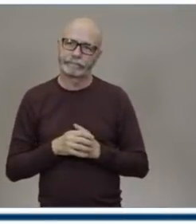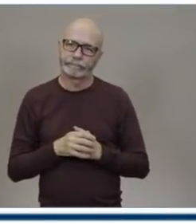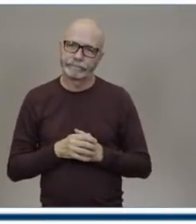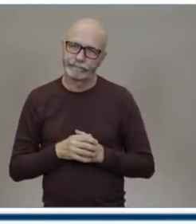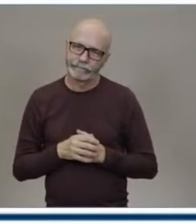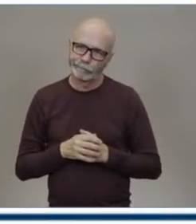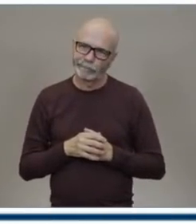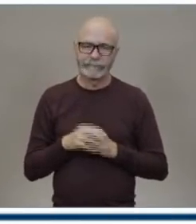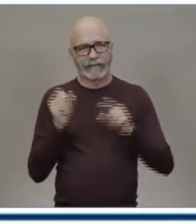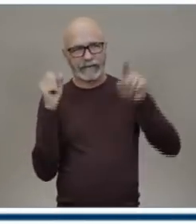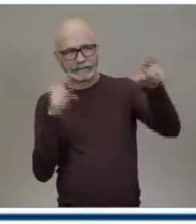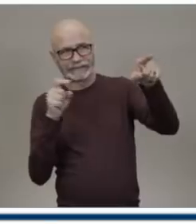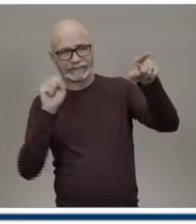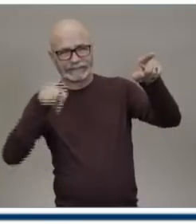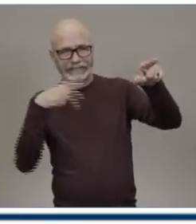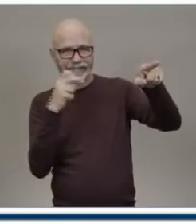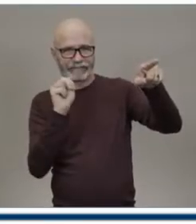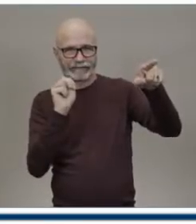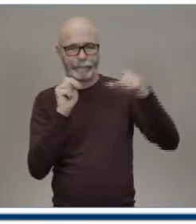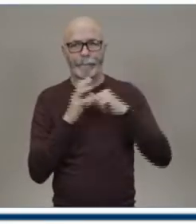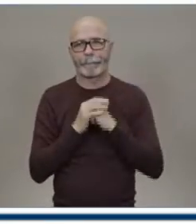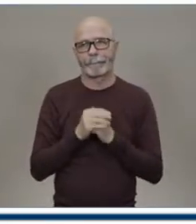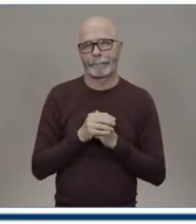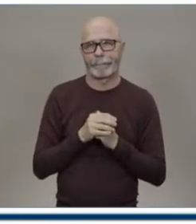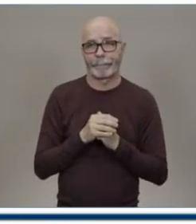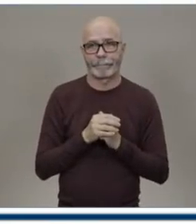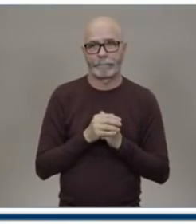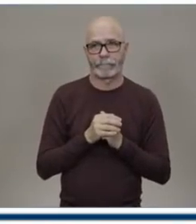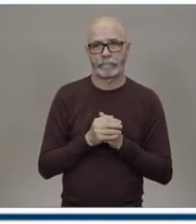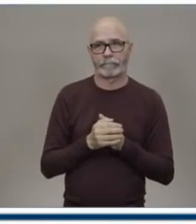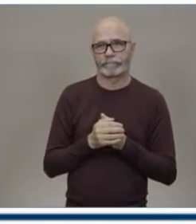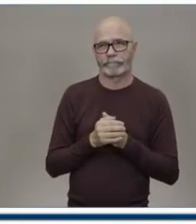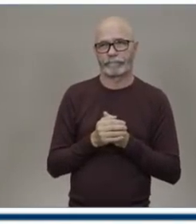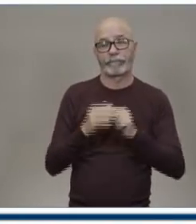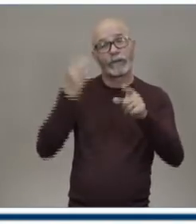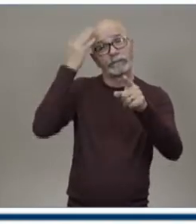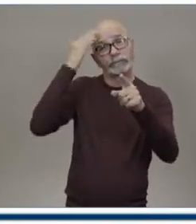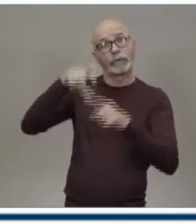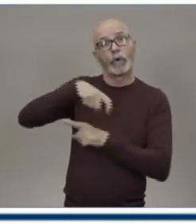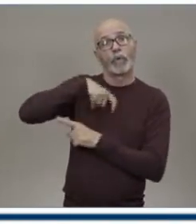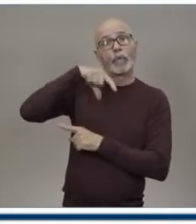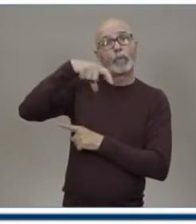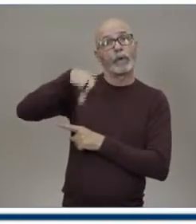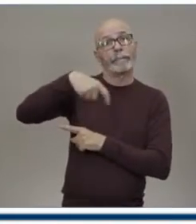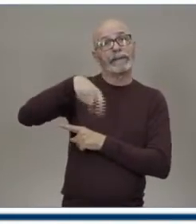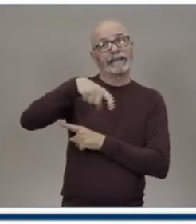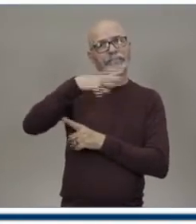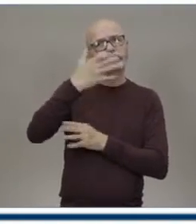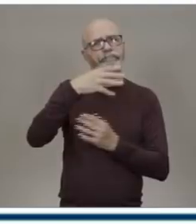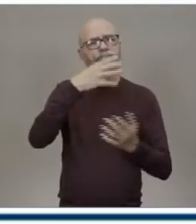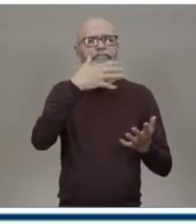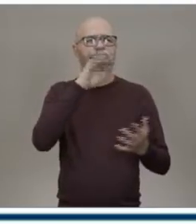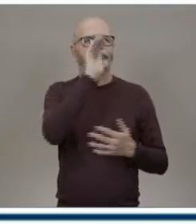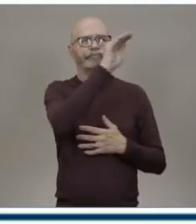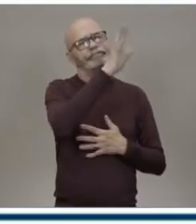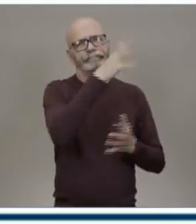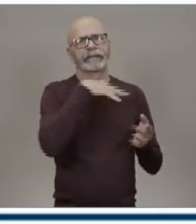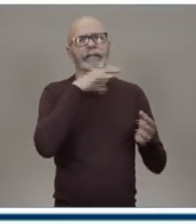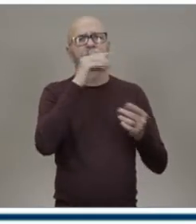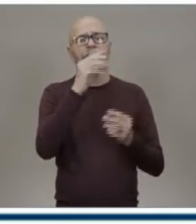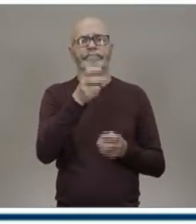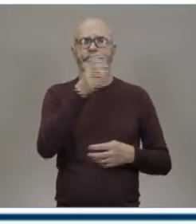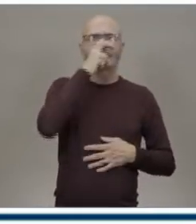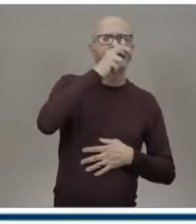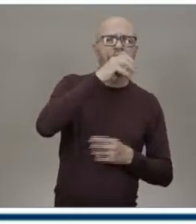Premier, I realize that Quebec's health minister has called on the federal government to take stronger action to ensure returning international travelers respect